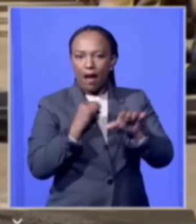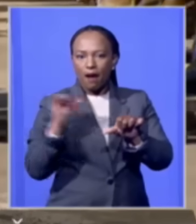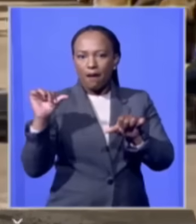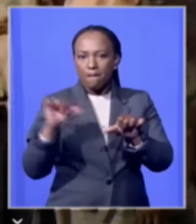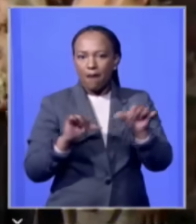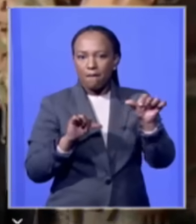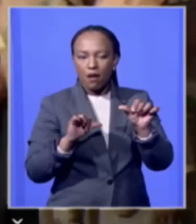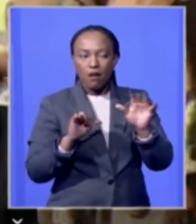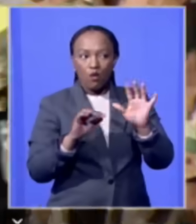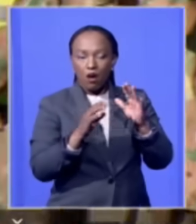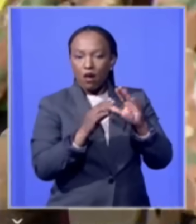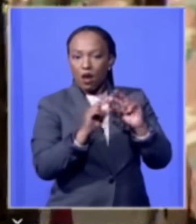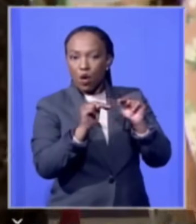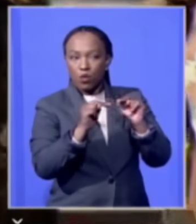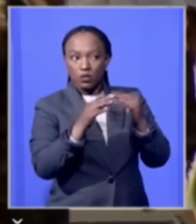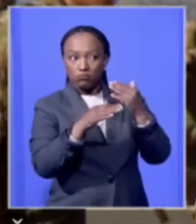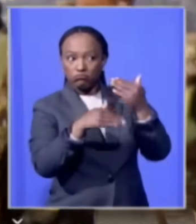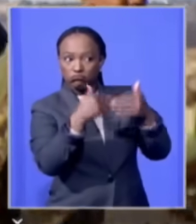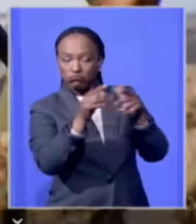hlola khutšo di tšwela pele.